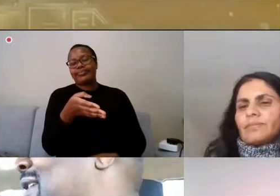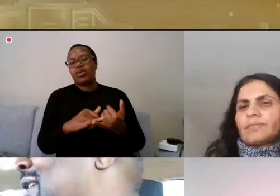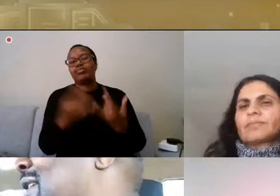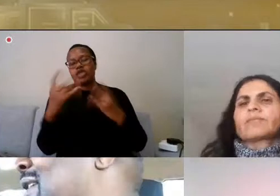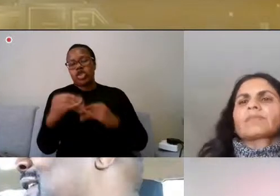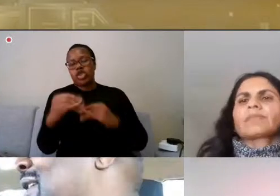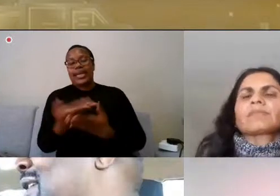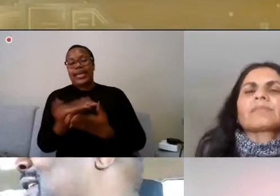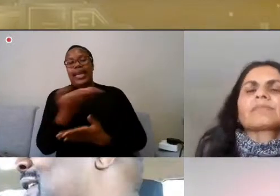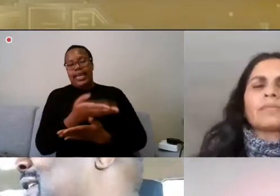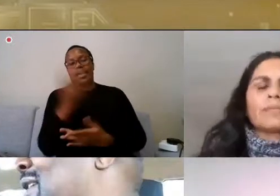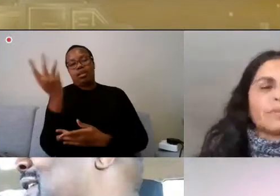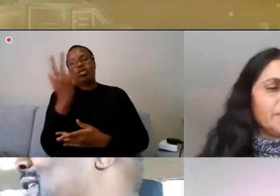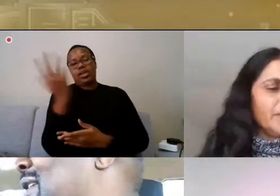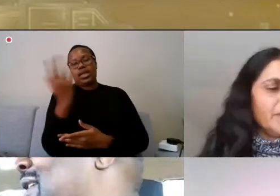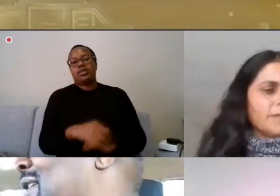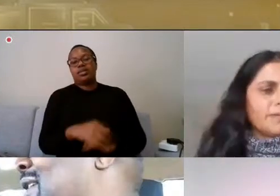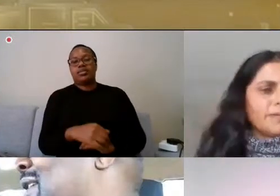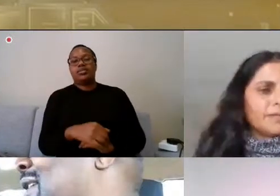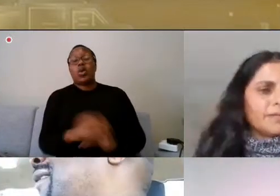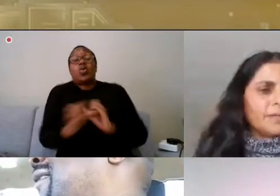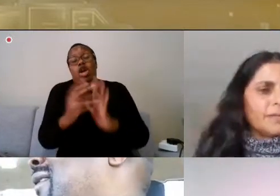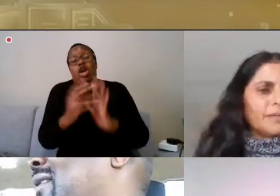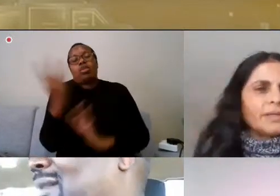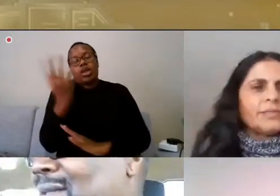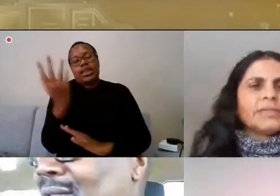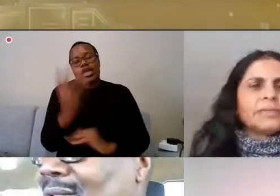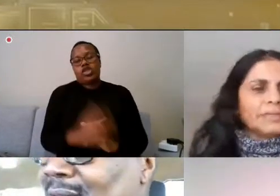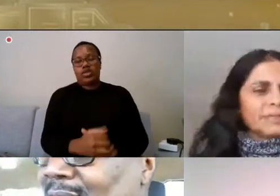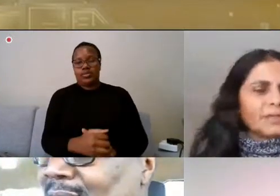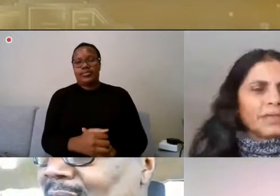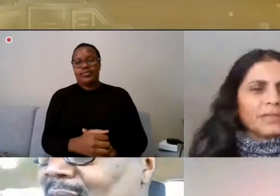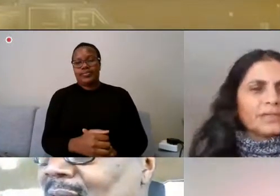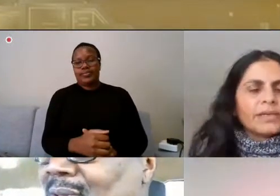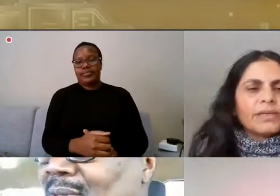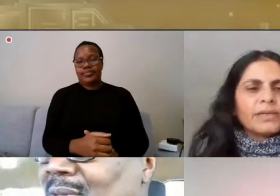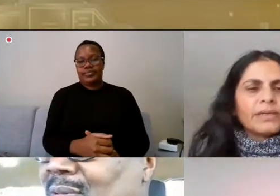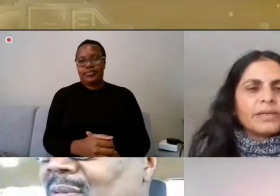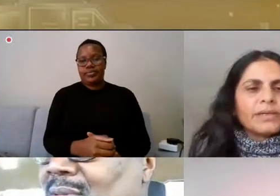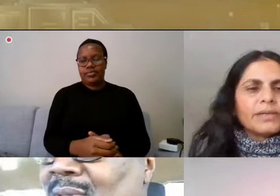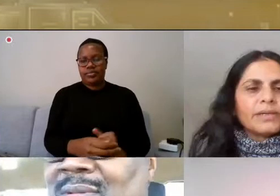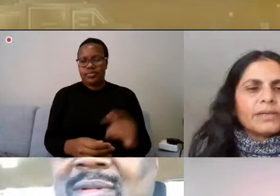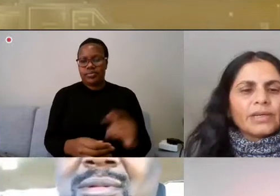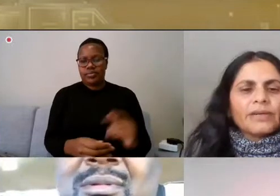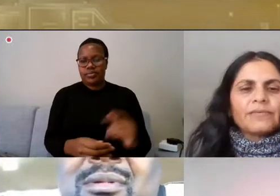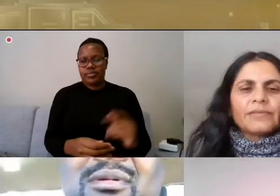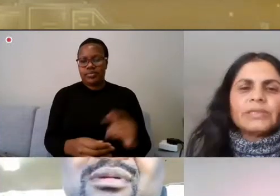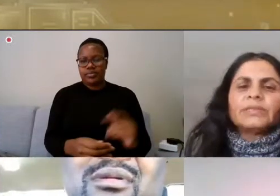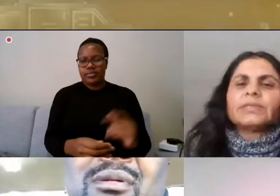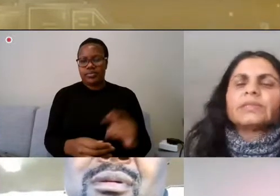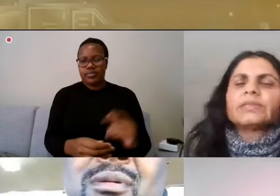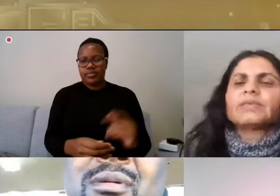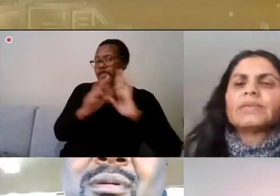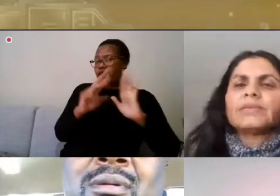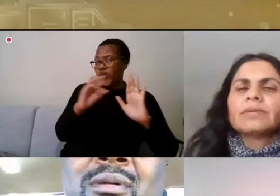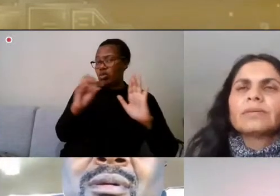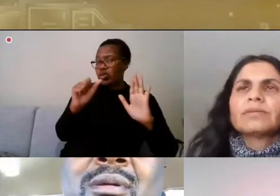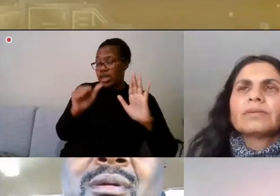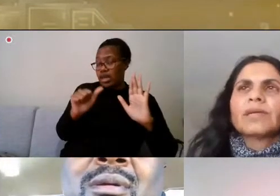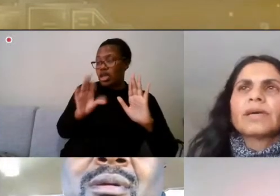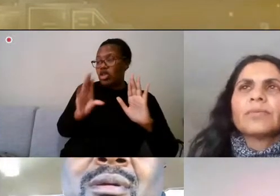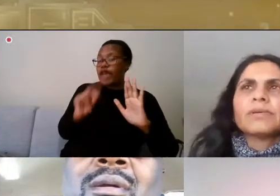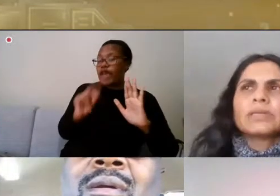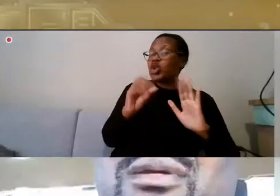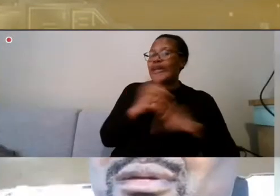he present? We'll start the presentation. Thank you, Honourable. Please, Advocate Musa, you have 20 minutes